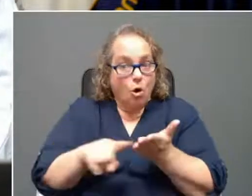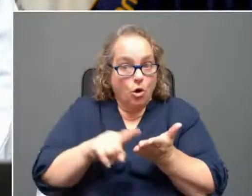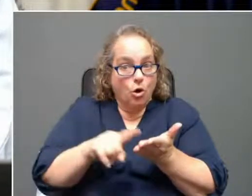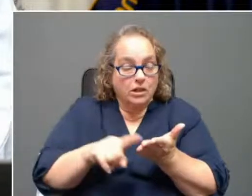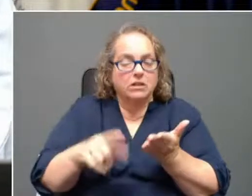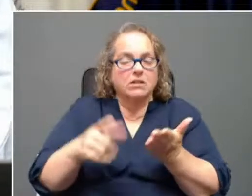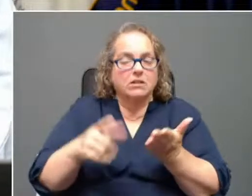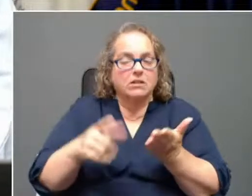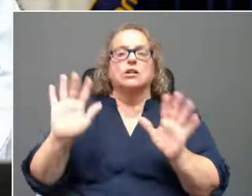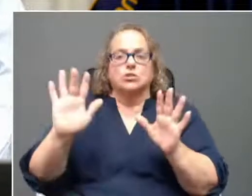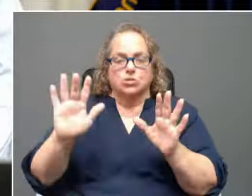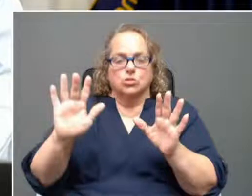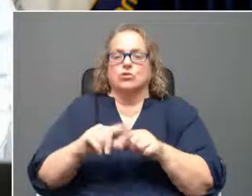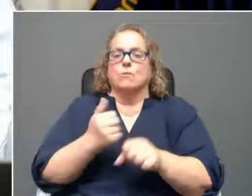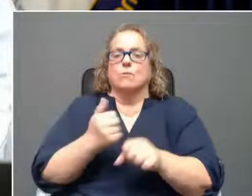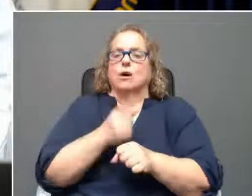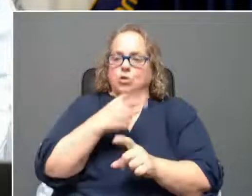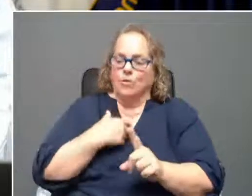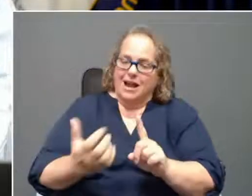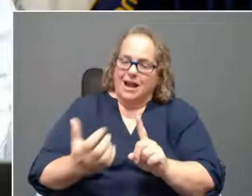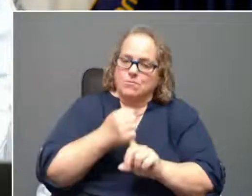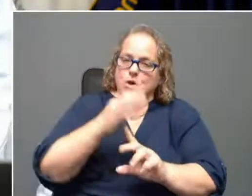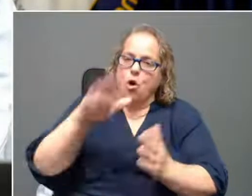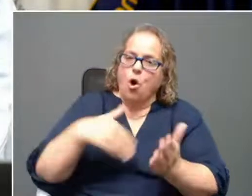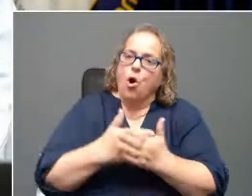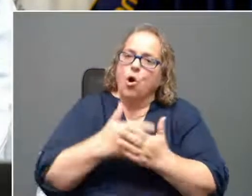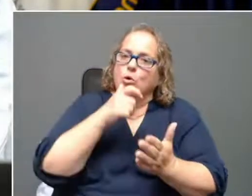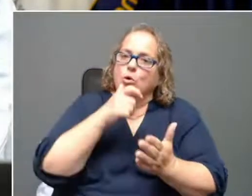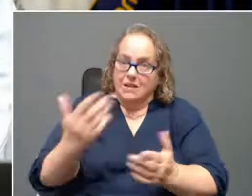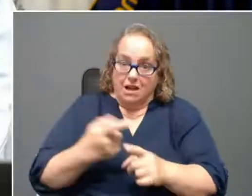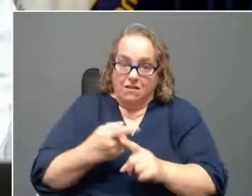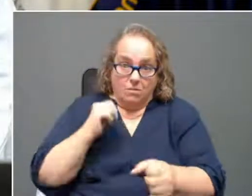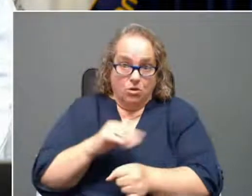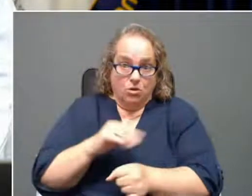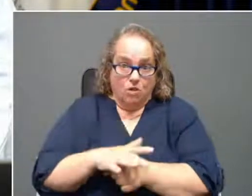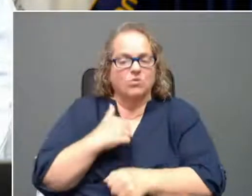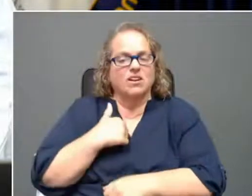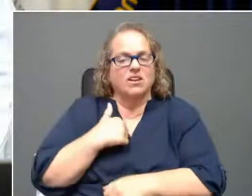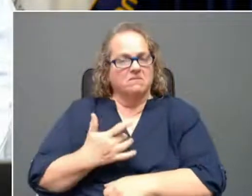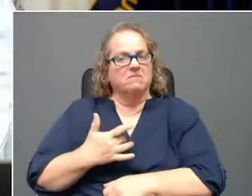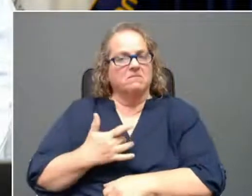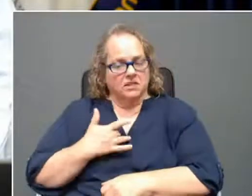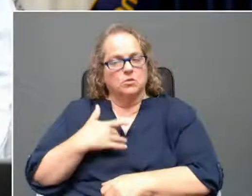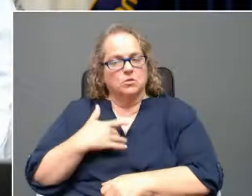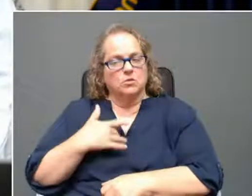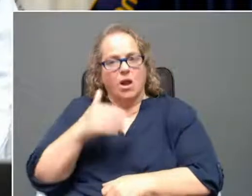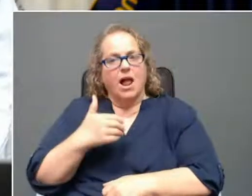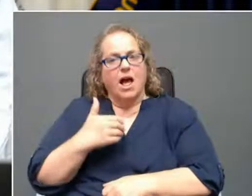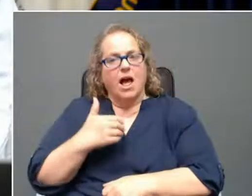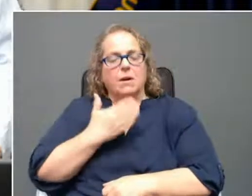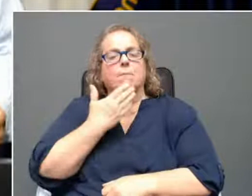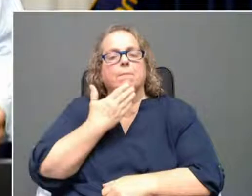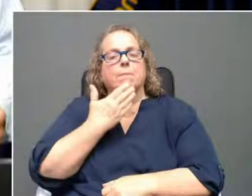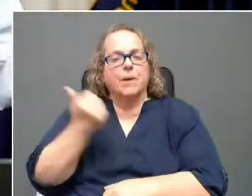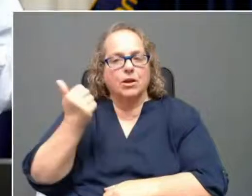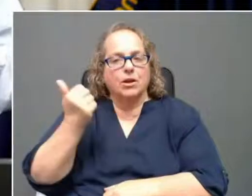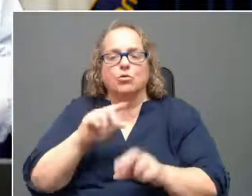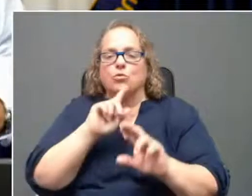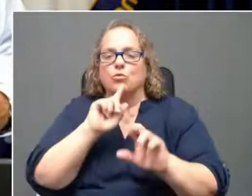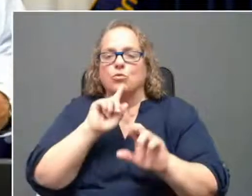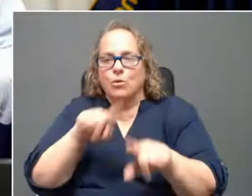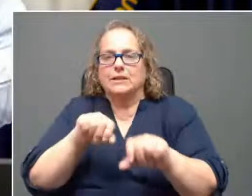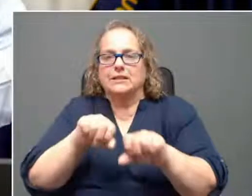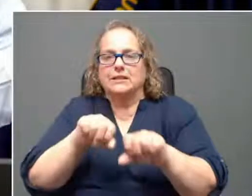completion. We think we are in store for much better reports for all